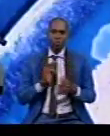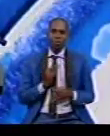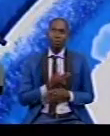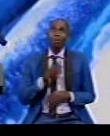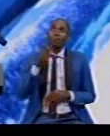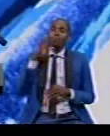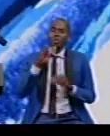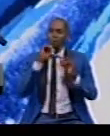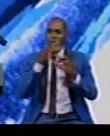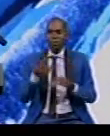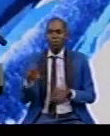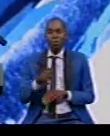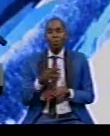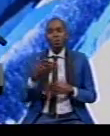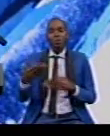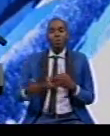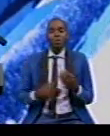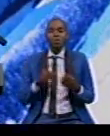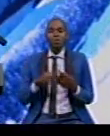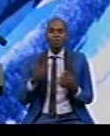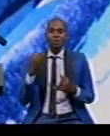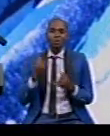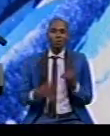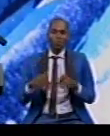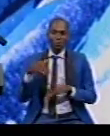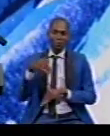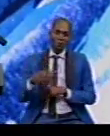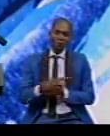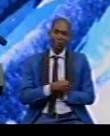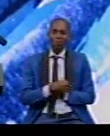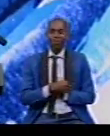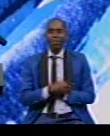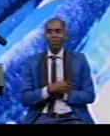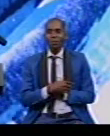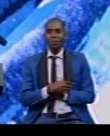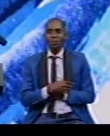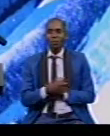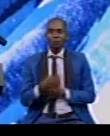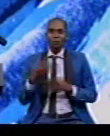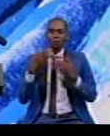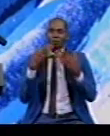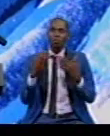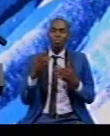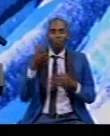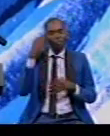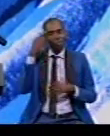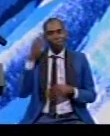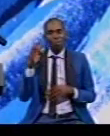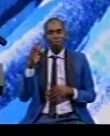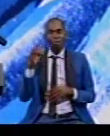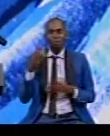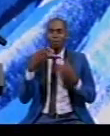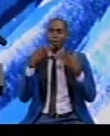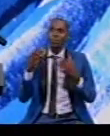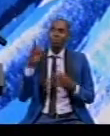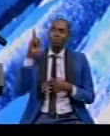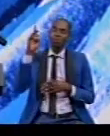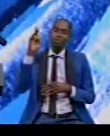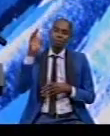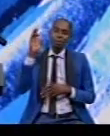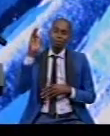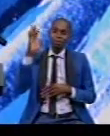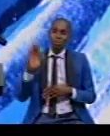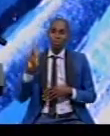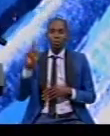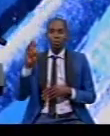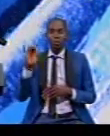to the tonight is going to be your own night. Thank you to Pastor. So I'm sitting Dr. there for having me telling worship. God, we're going to